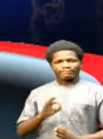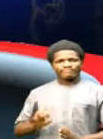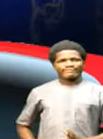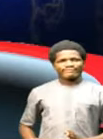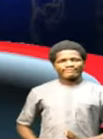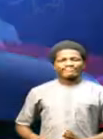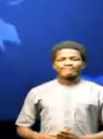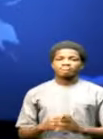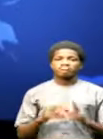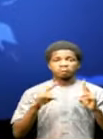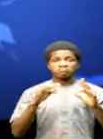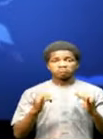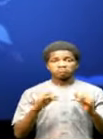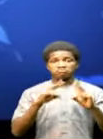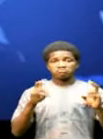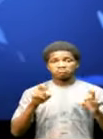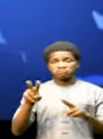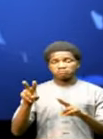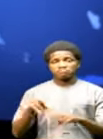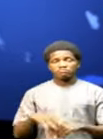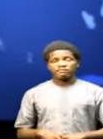headlines.